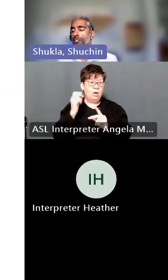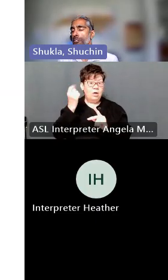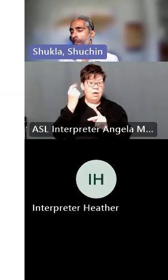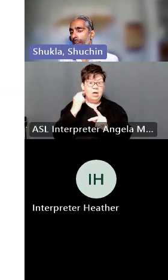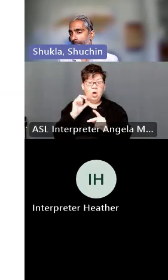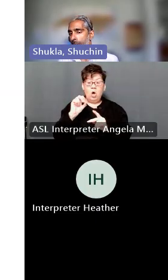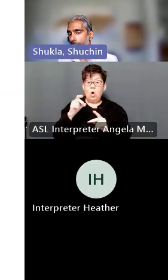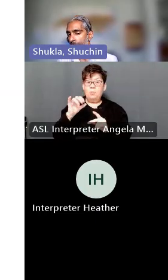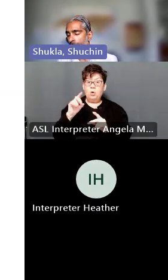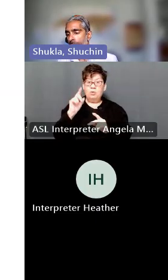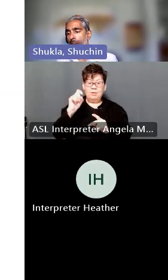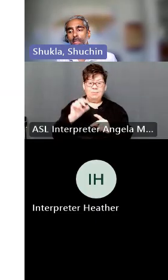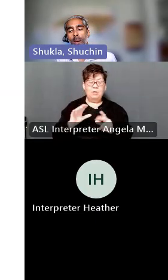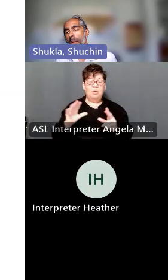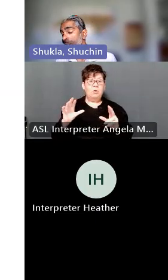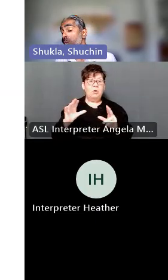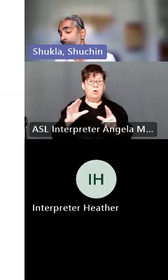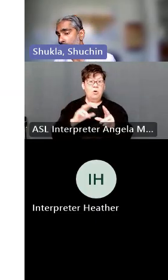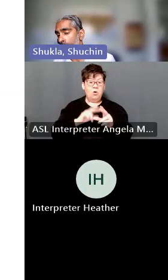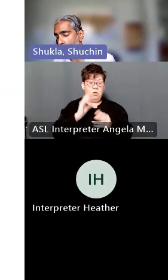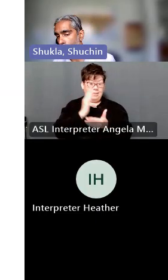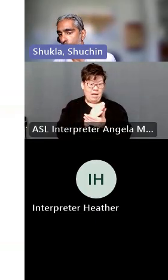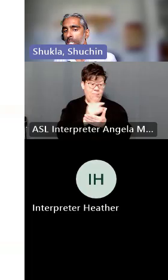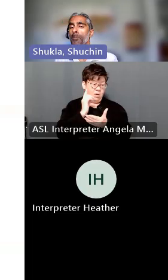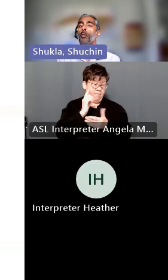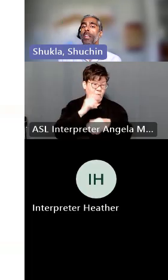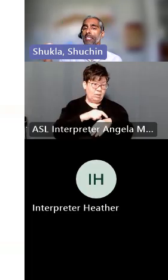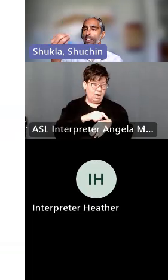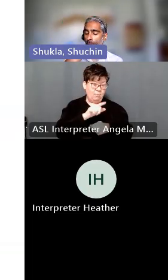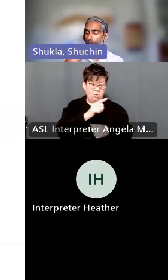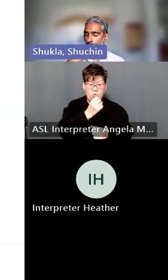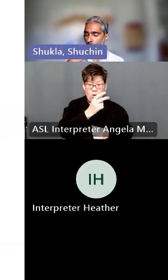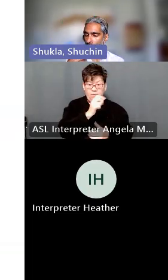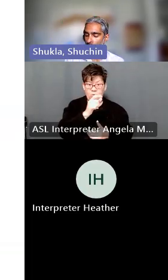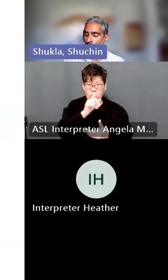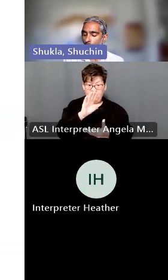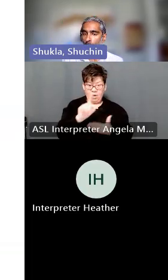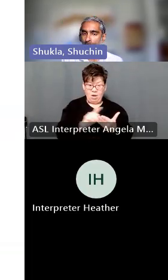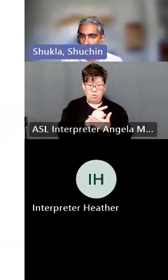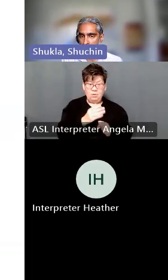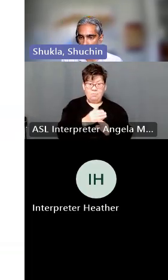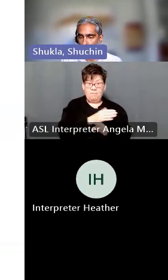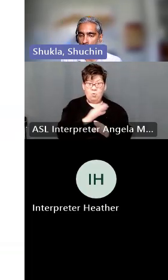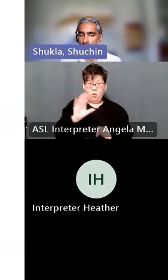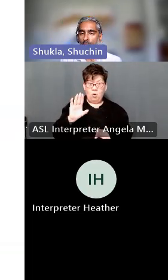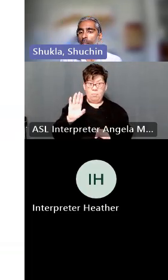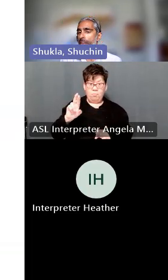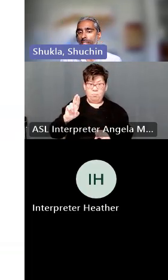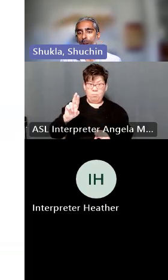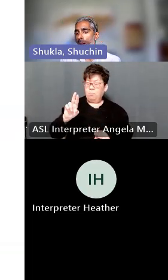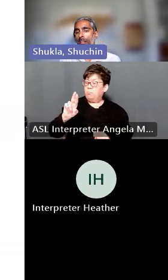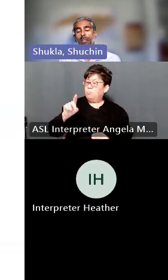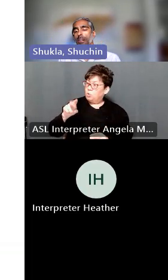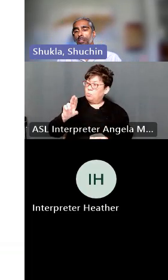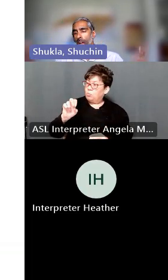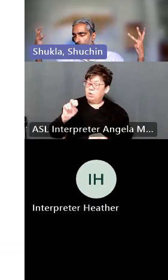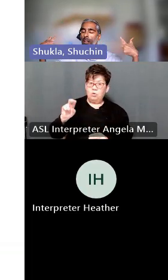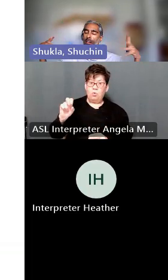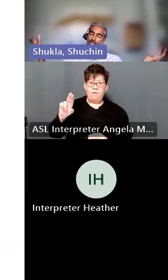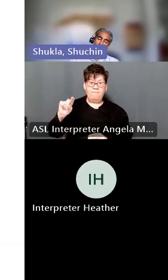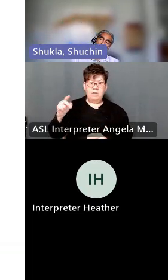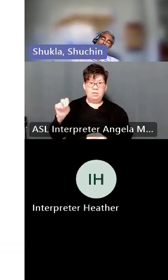opioids for a certain amount of time. And that might be 12 to 24 hours before you can start buprenorphine. Whereas methadone, you can start